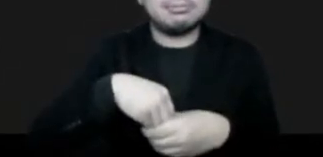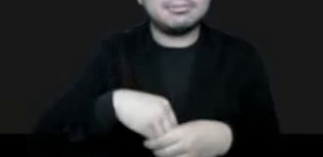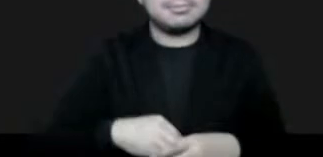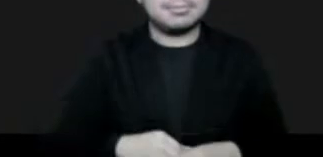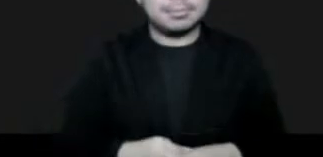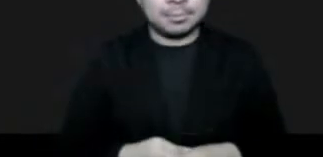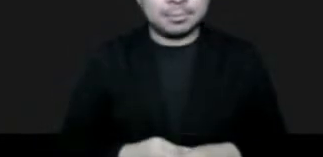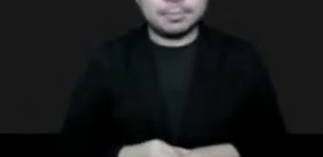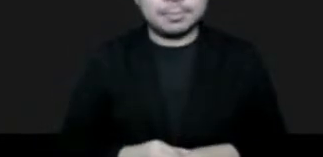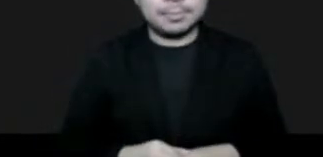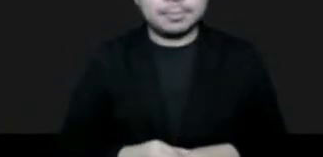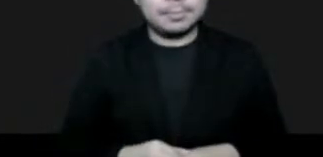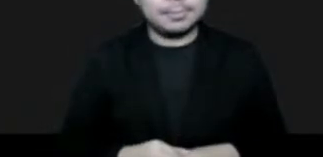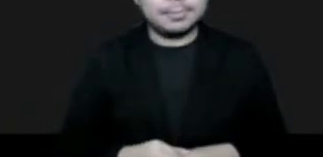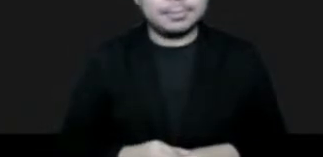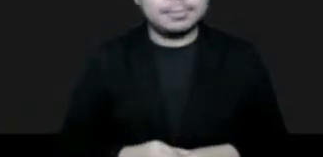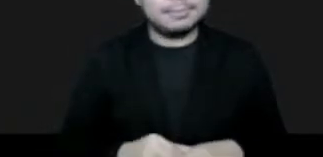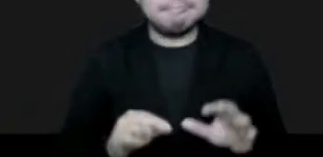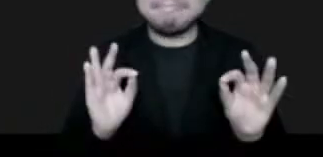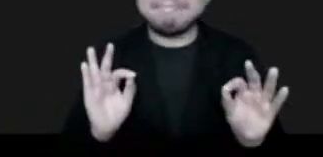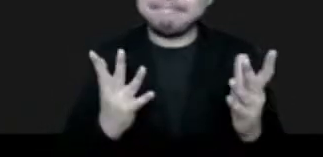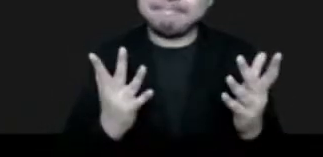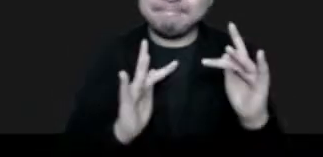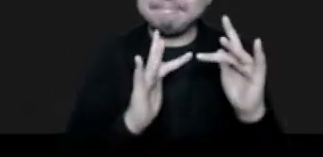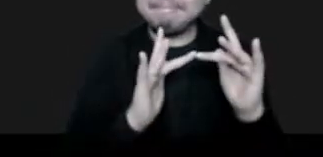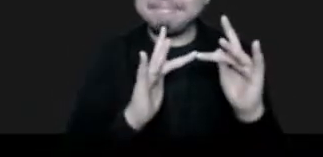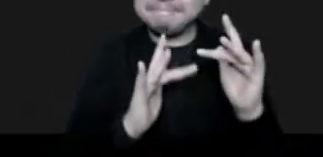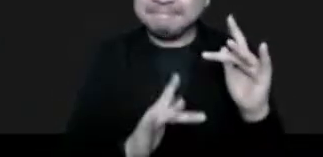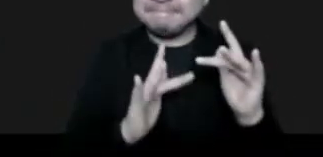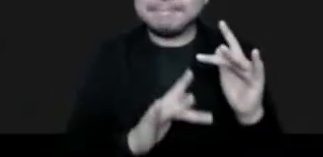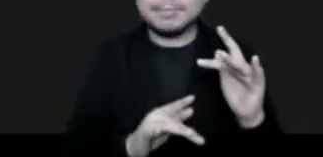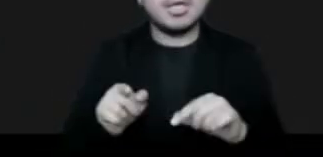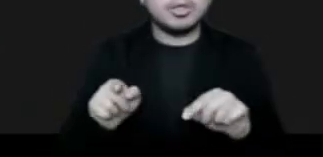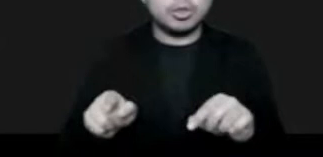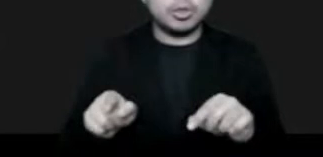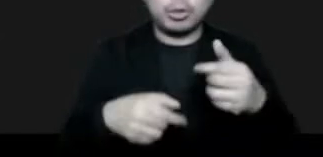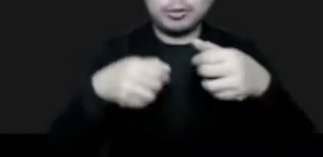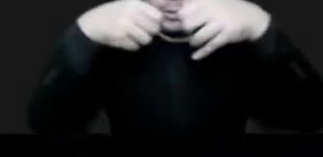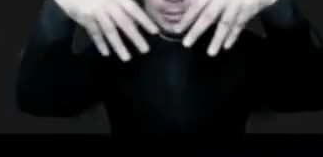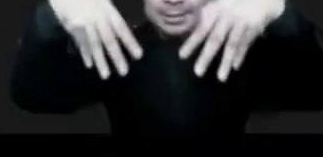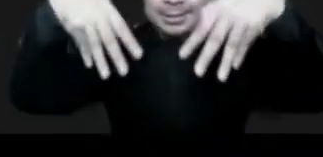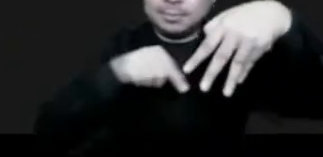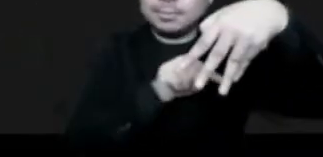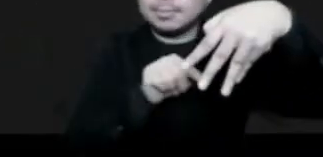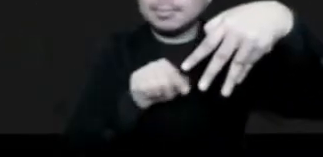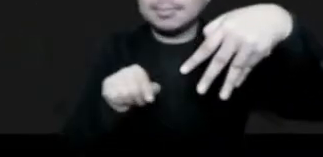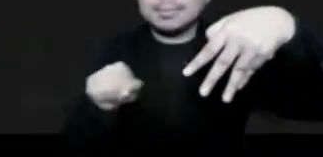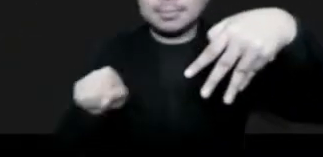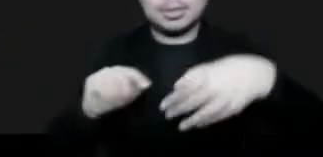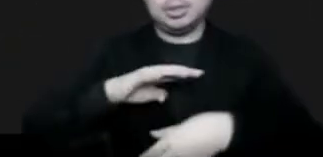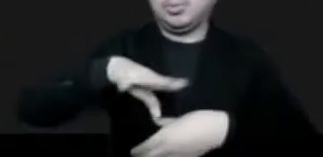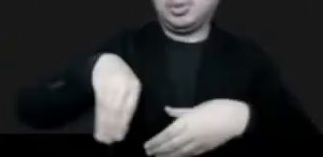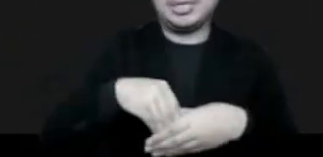there are some poor connections here. They are also part of integrating disability in